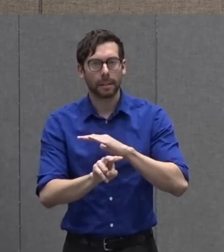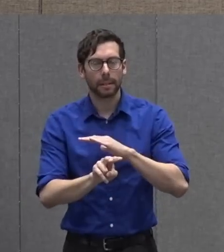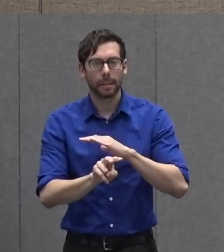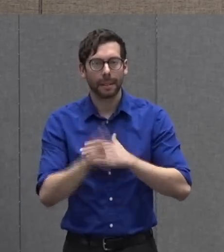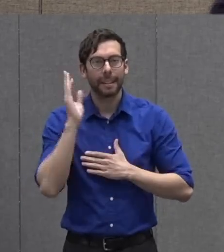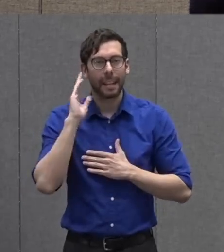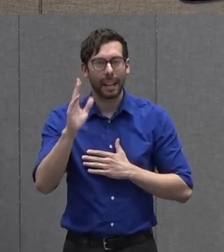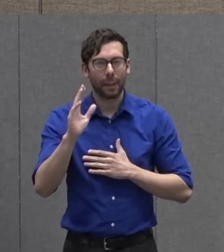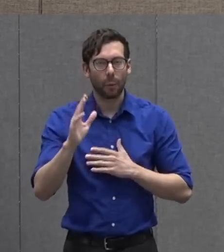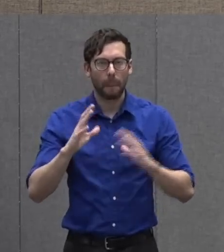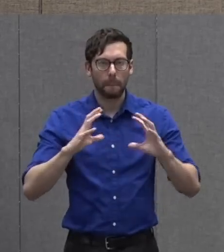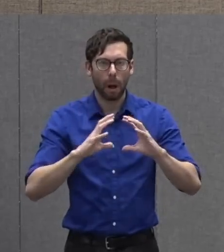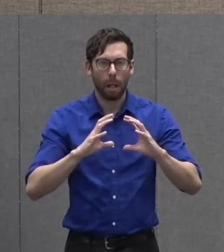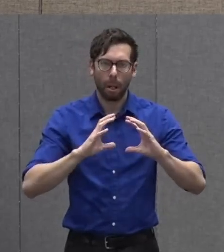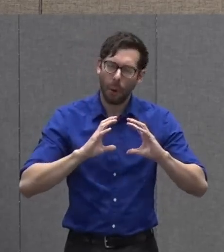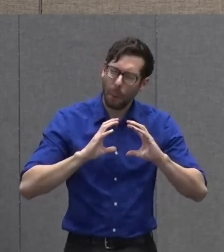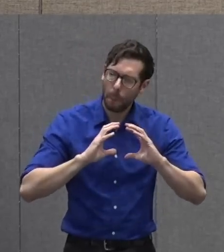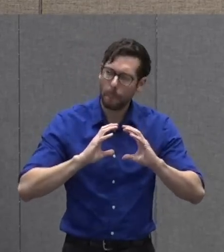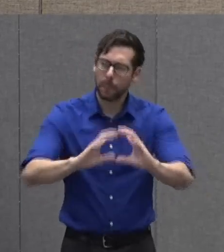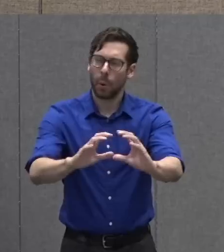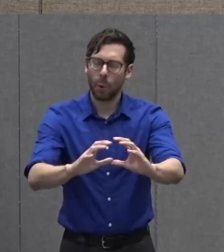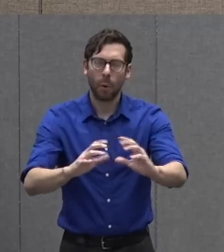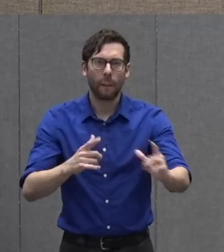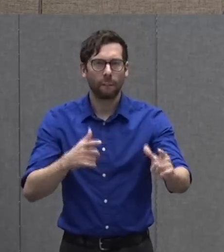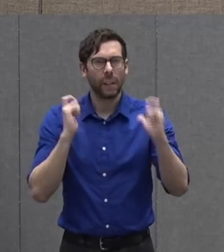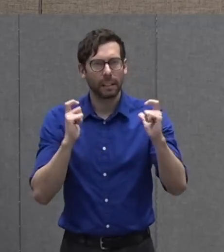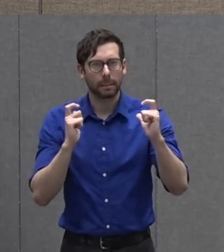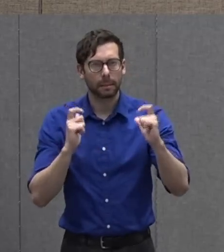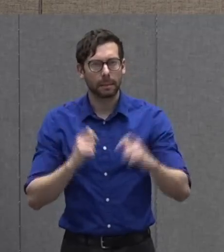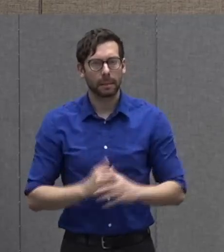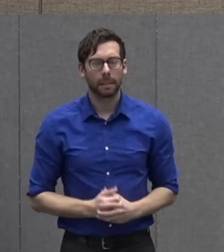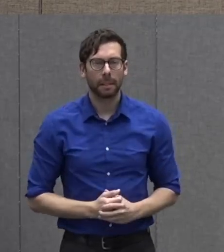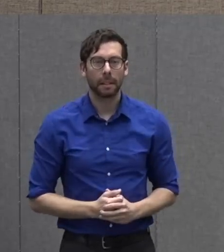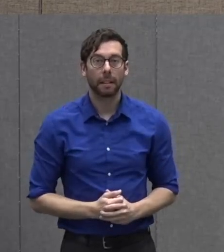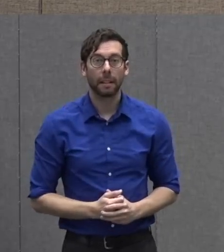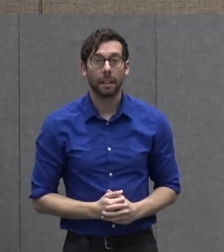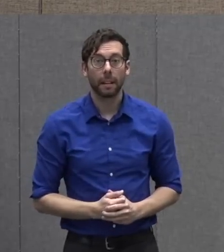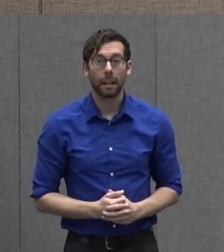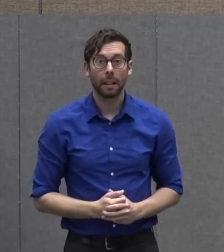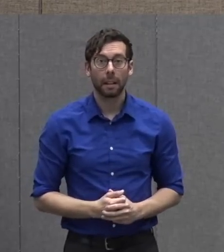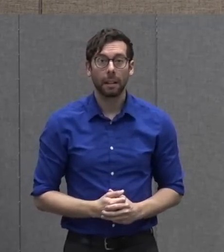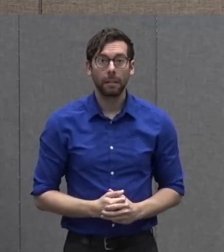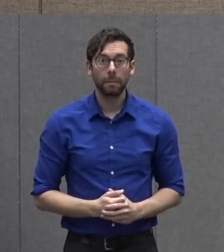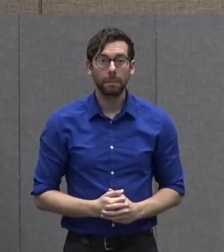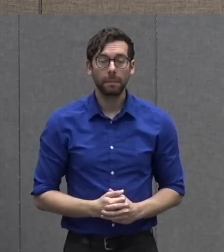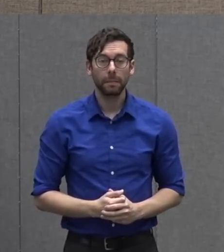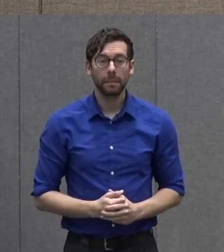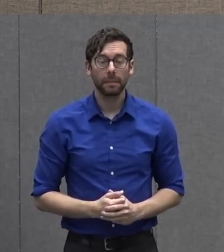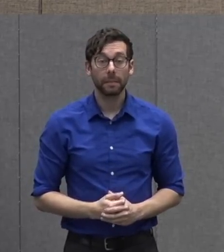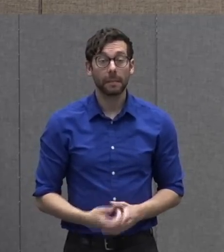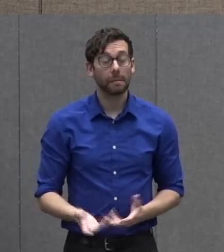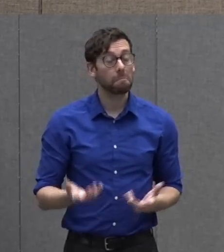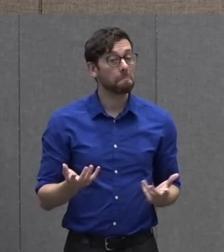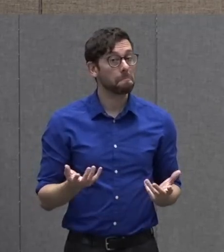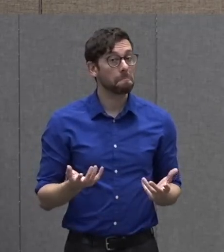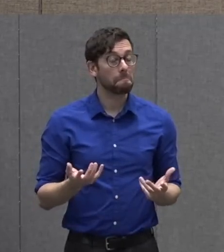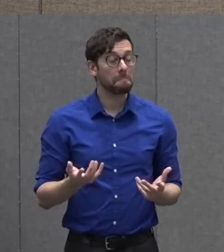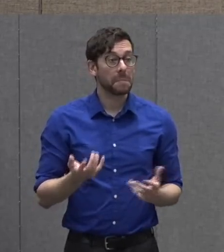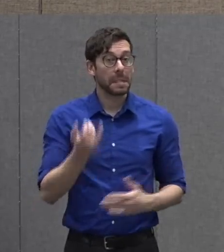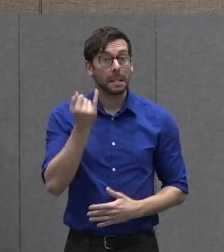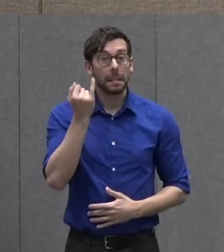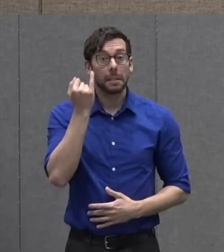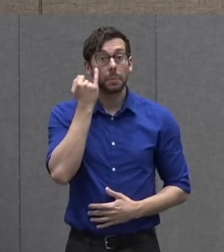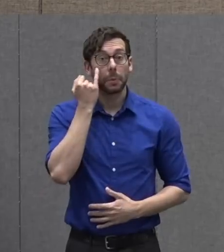move fast if I gave it a hard push. So what about a soft